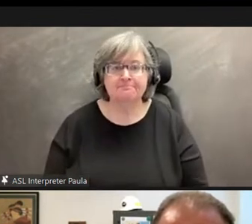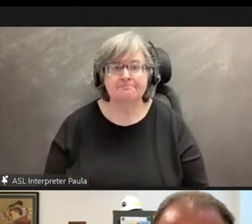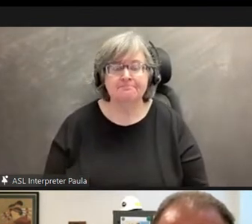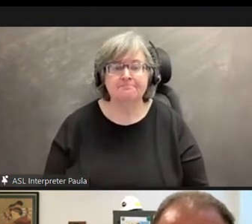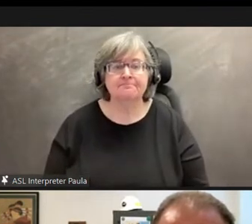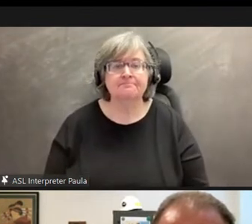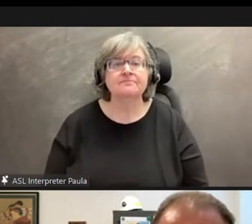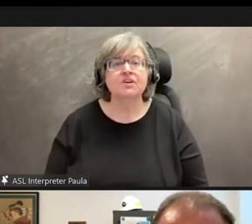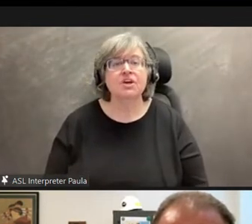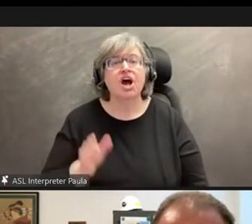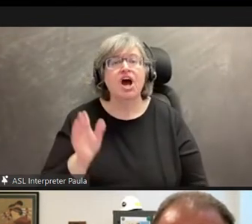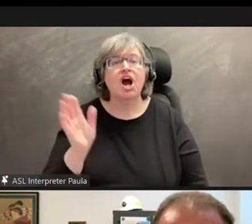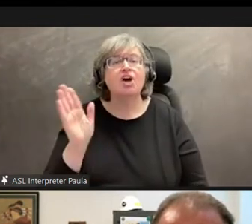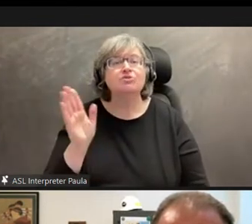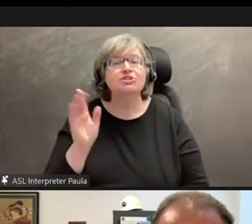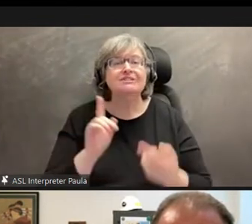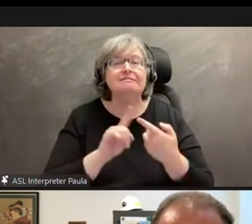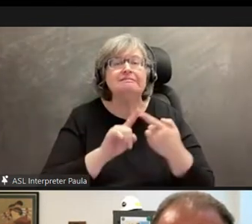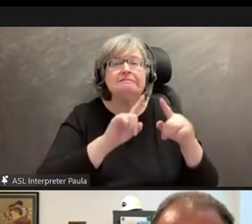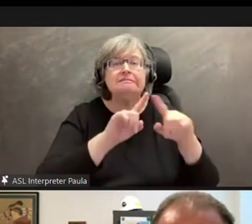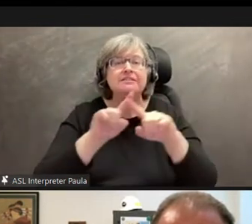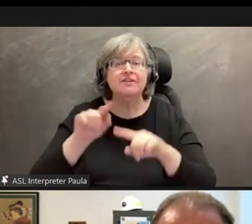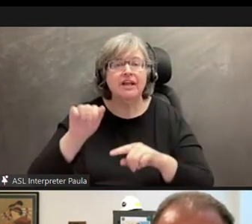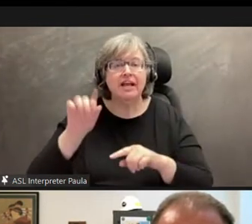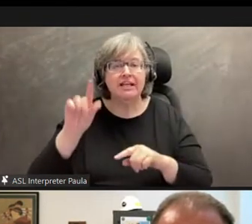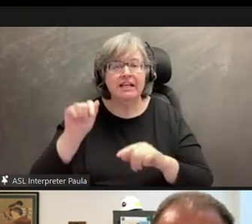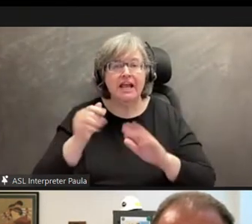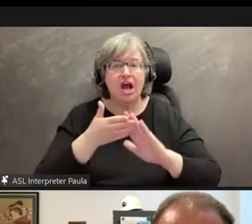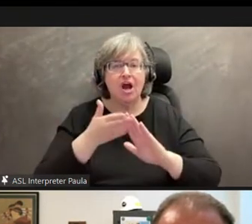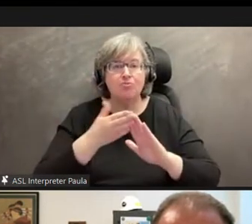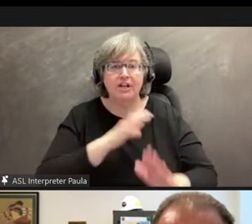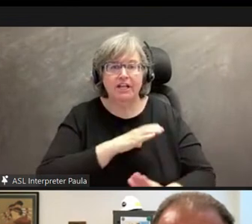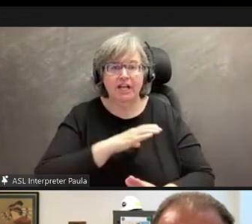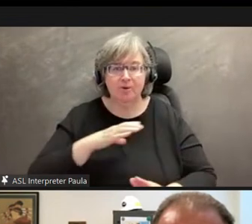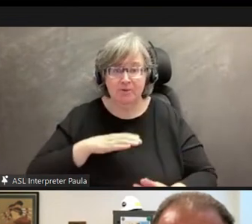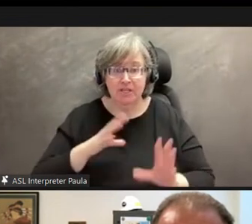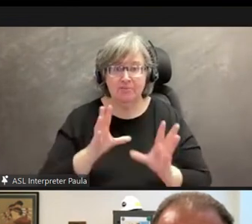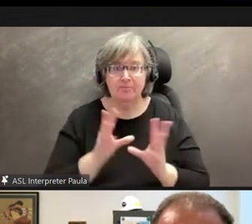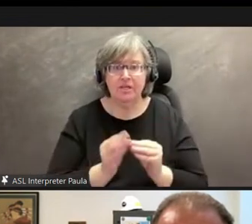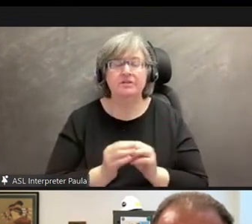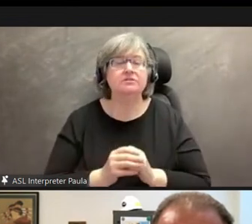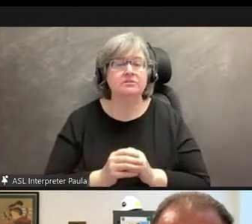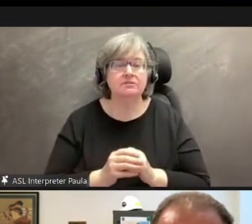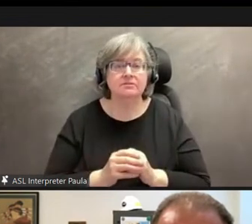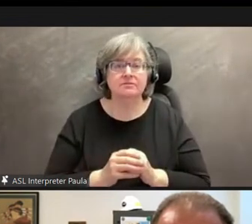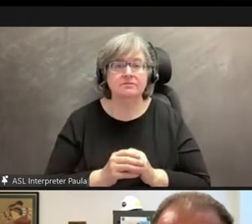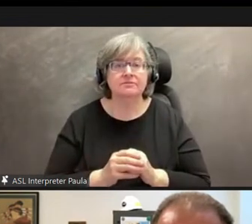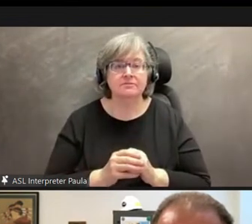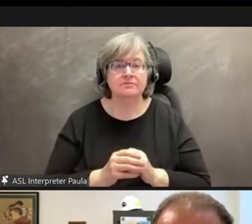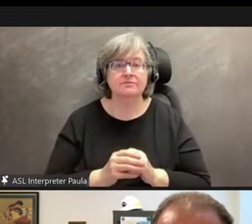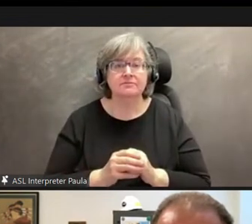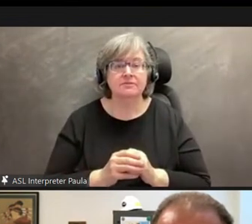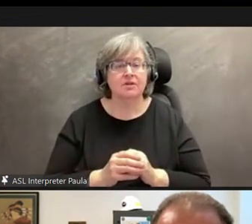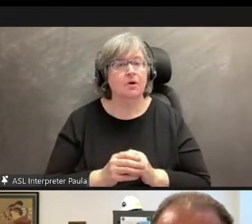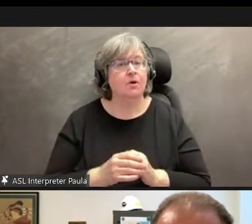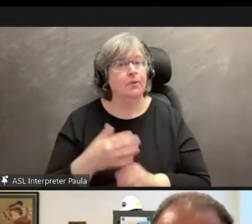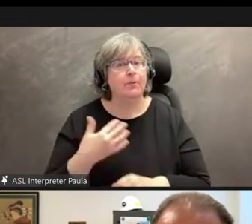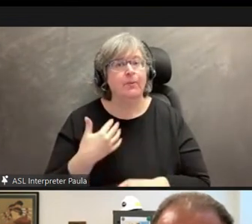at various ADA operating committee meetings, and the amount of